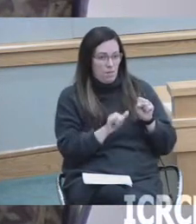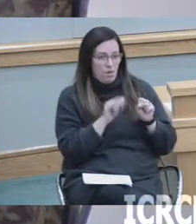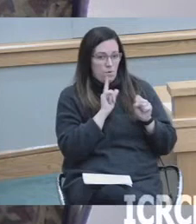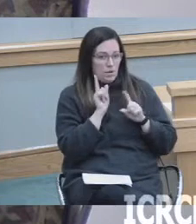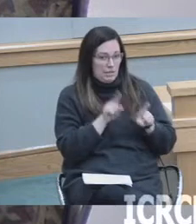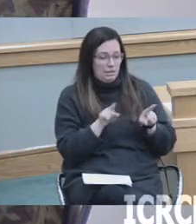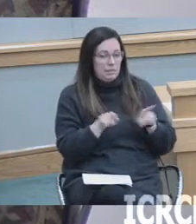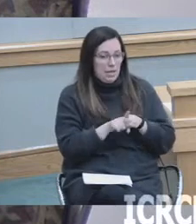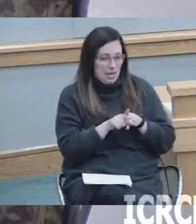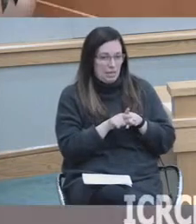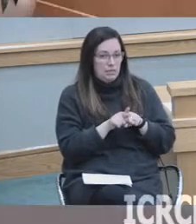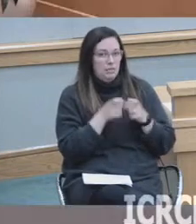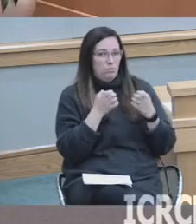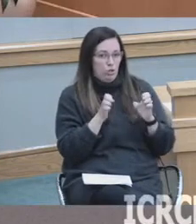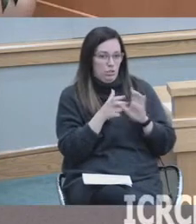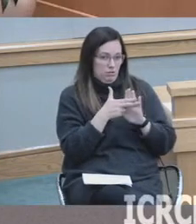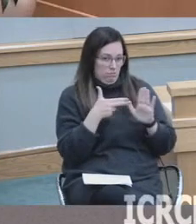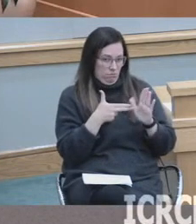an emergency?